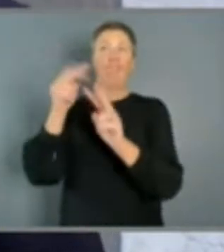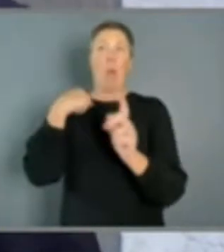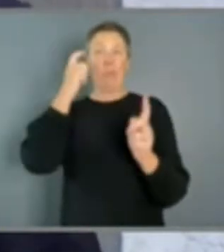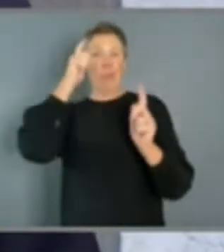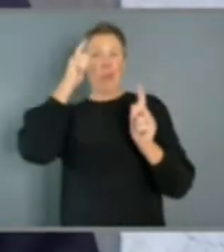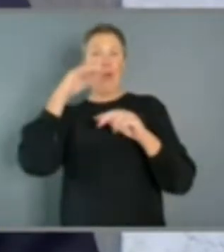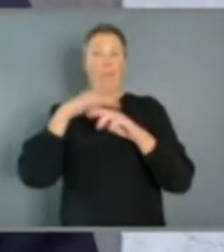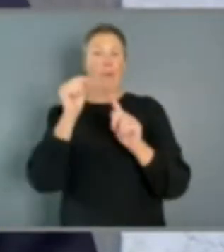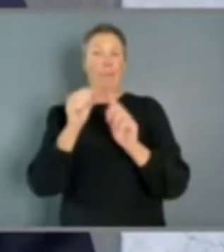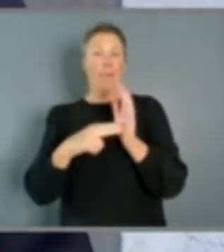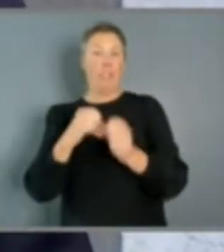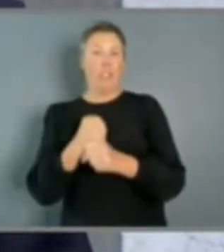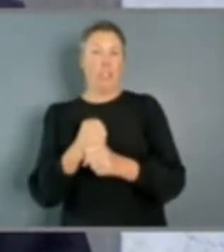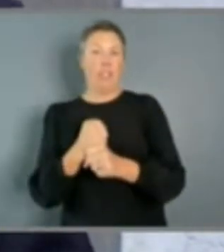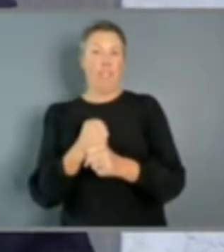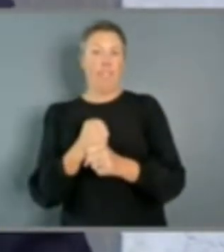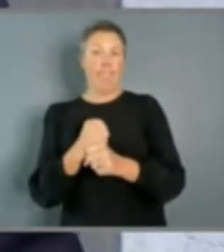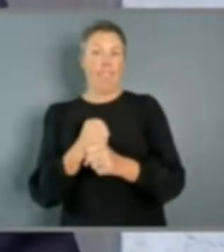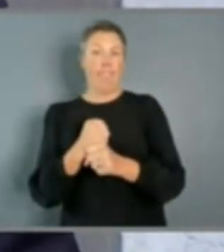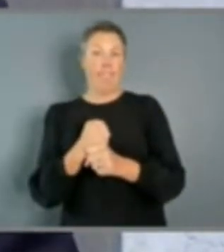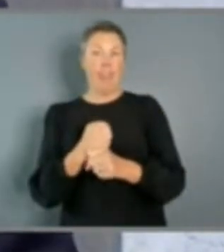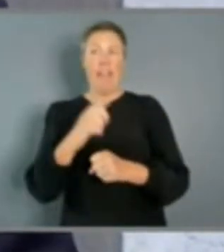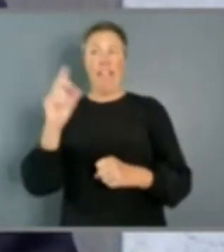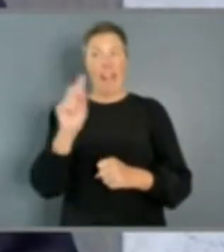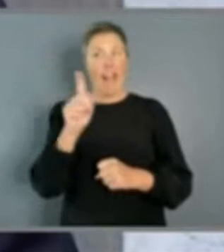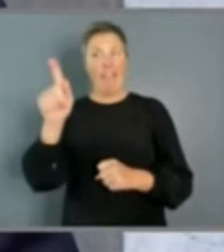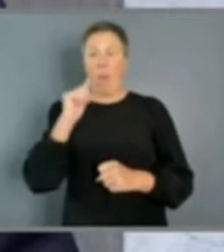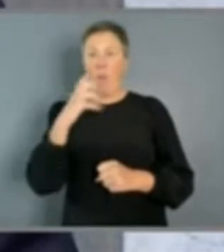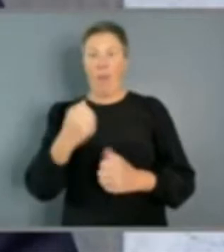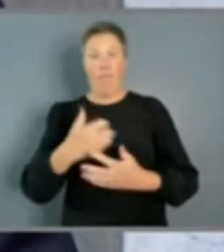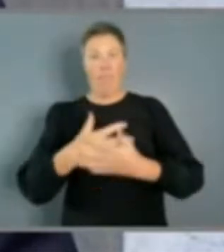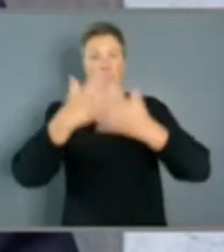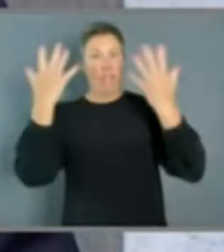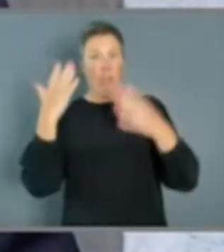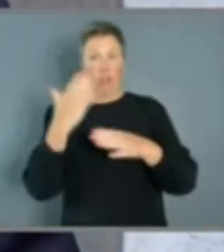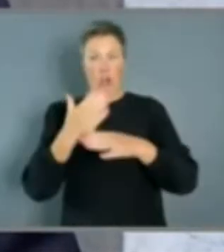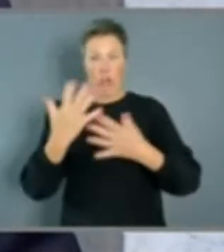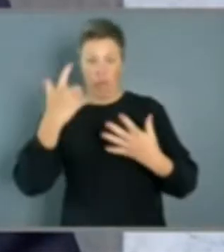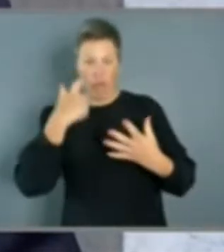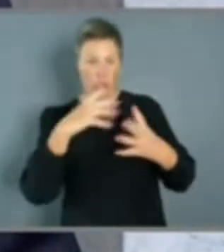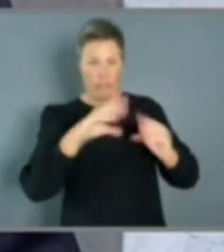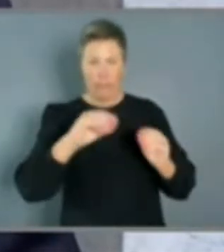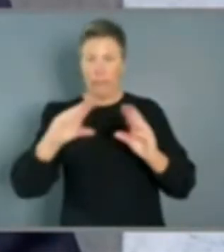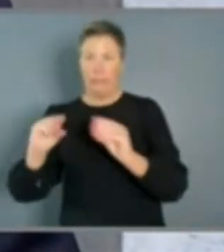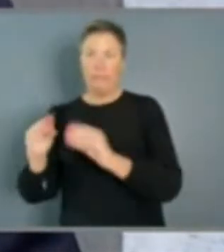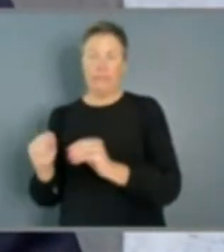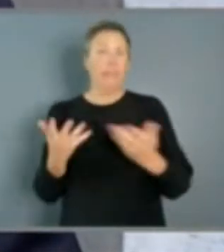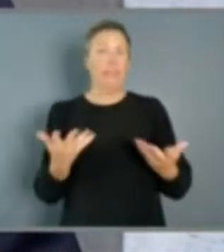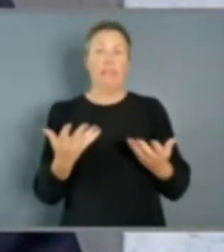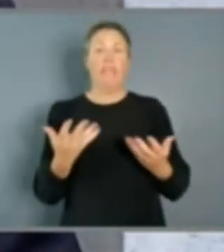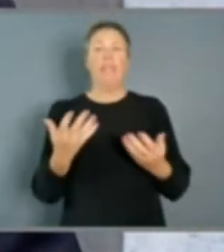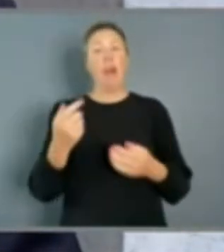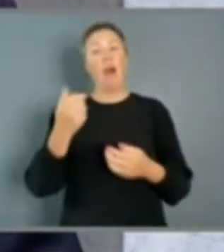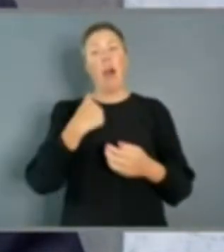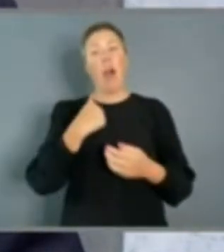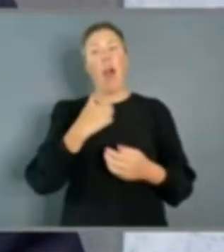for them and the challenges that they now face. But I want to assure the people of Papua New Guinea and my dear friend James